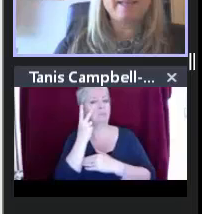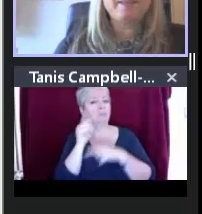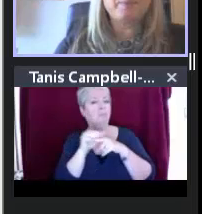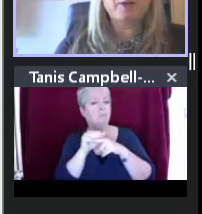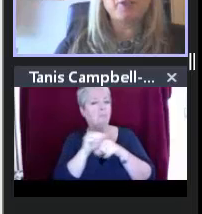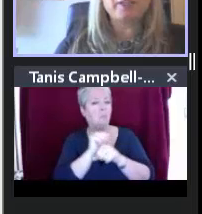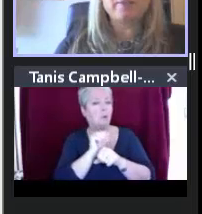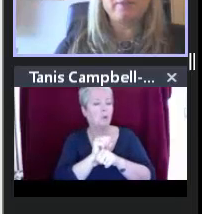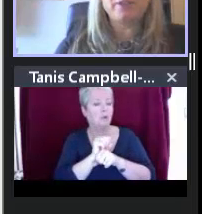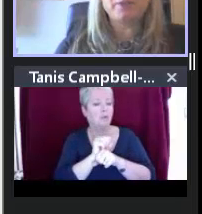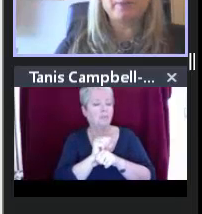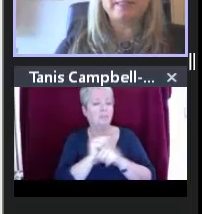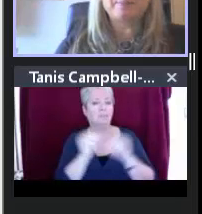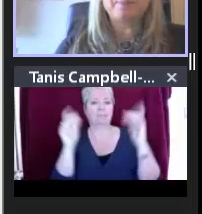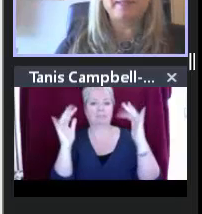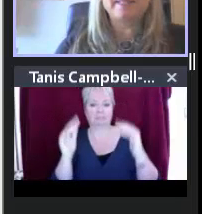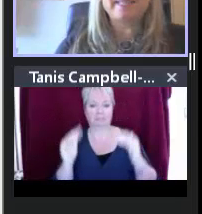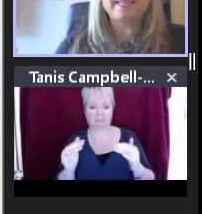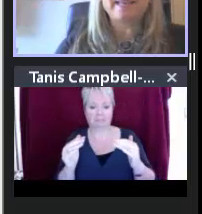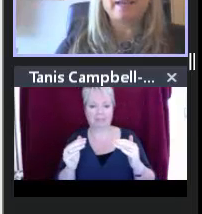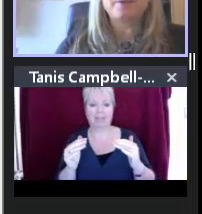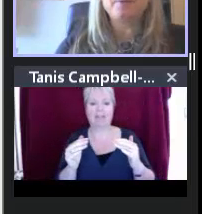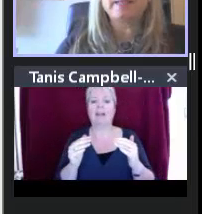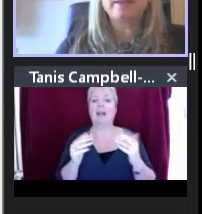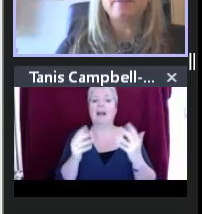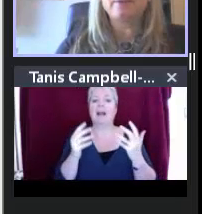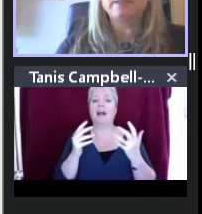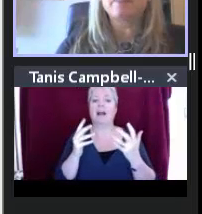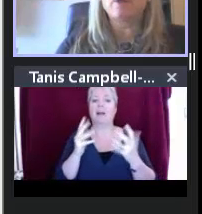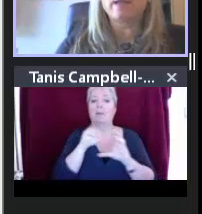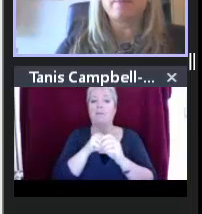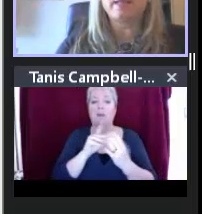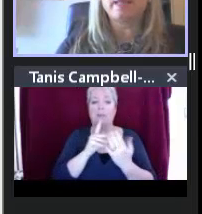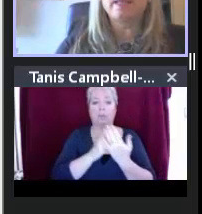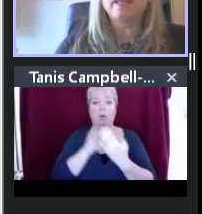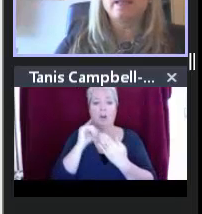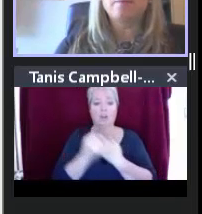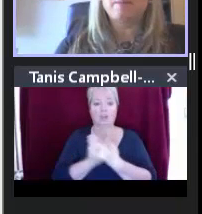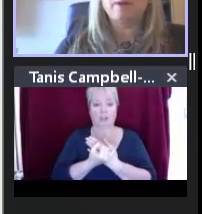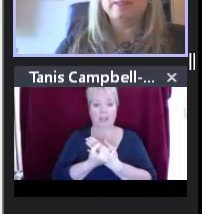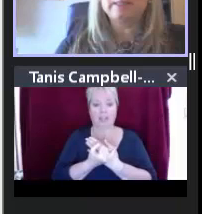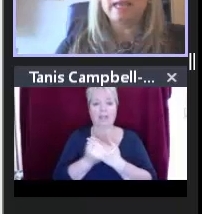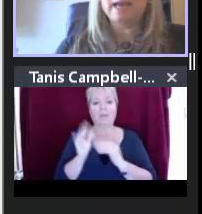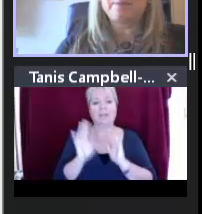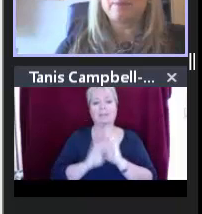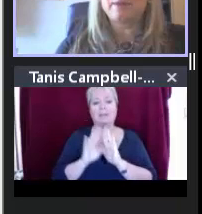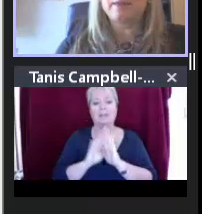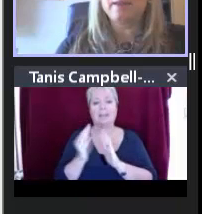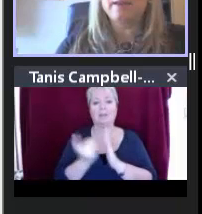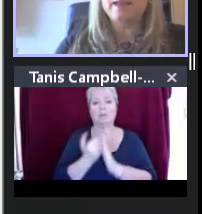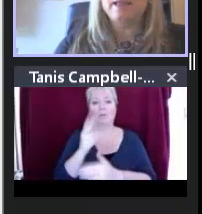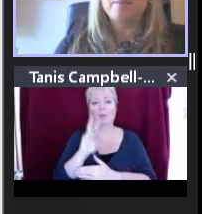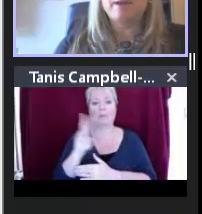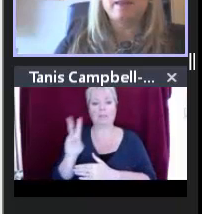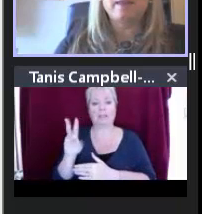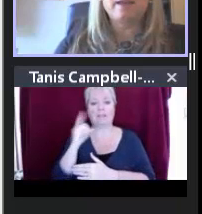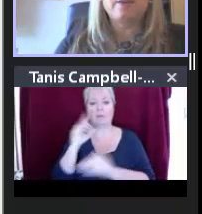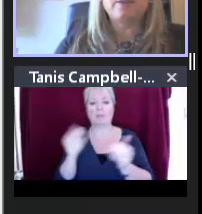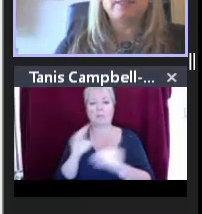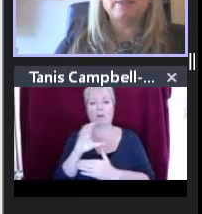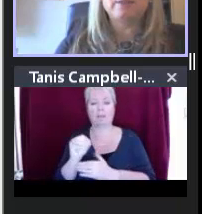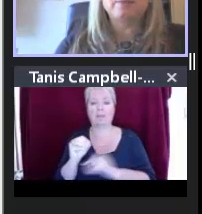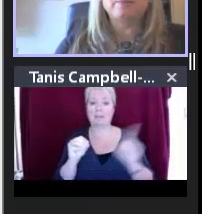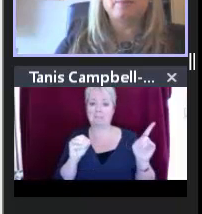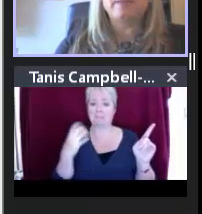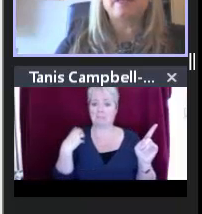Skipping ahead, the project I finished was building a new site for a small company. My boss is happy with it, but I think